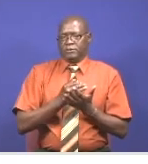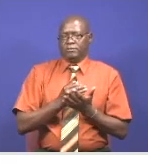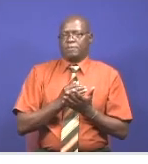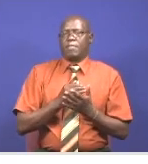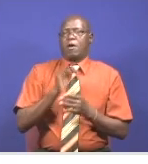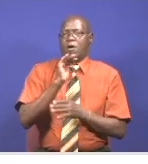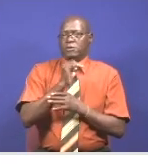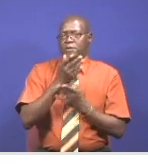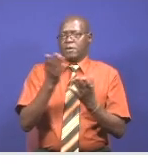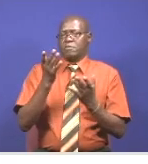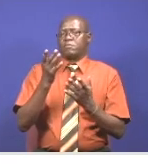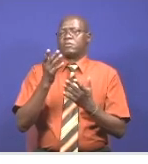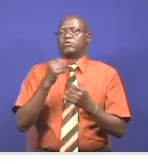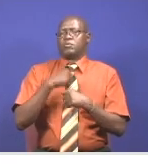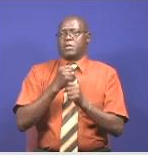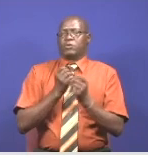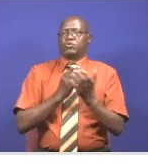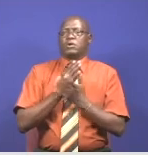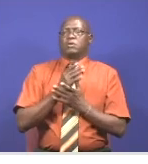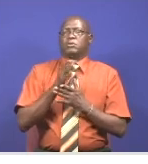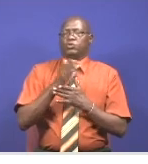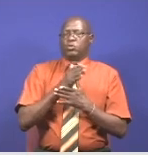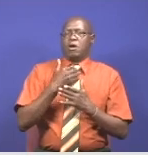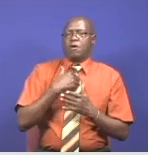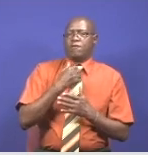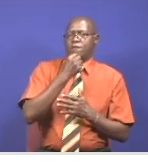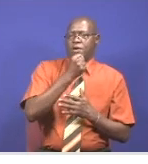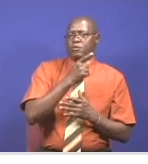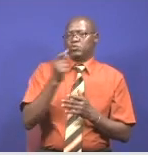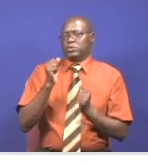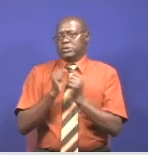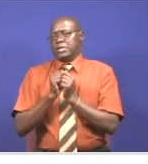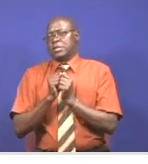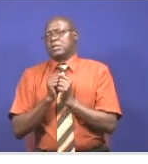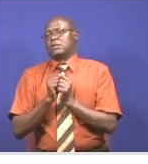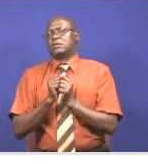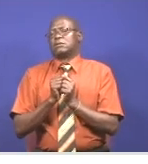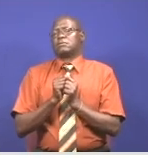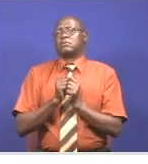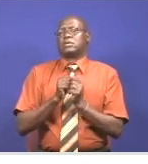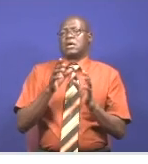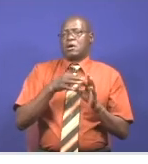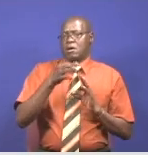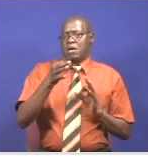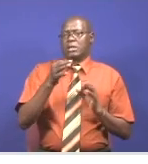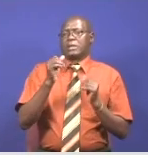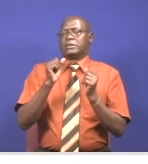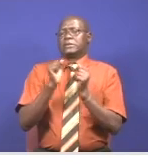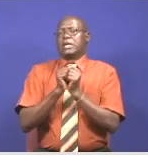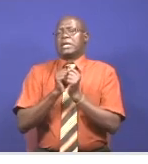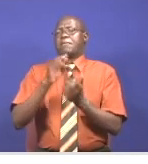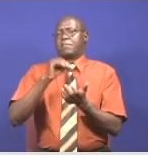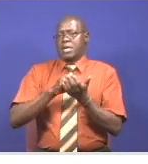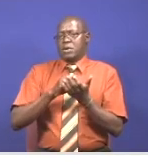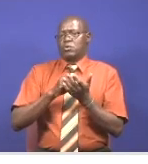that they have between 5 to 10 acres of land, that they have 10 million to secure that